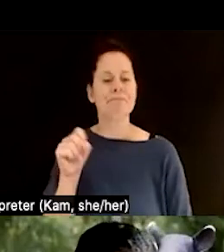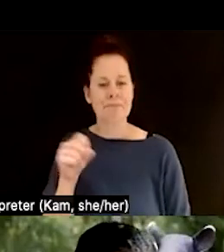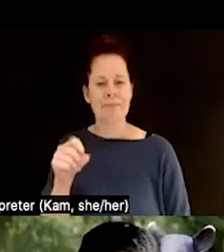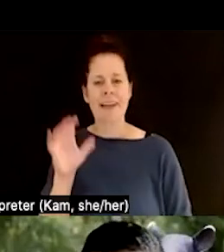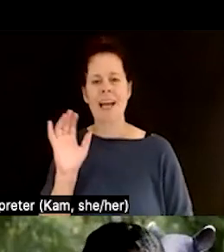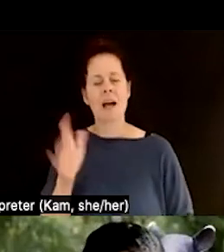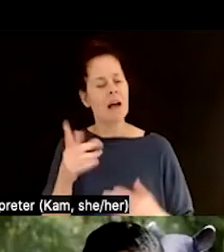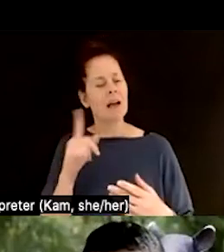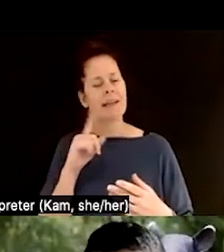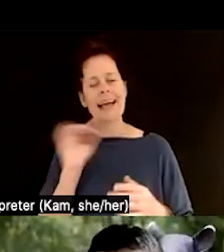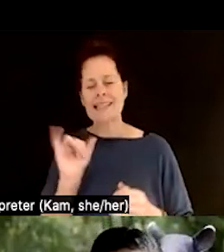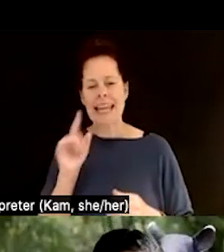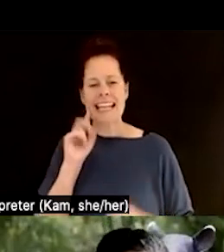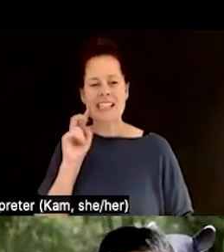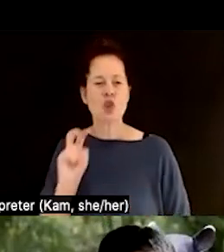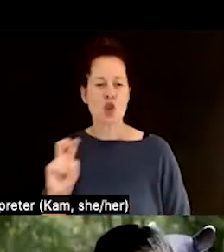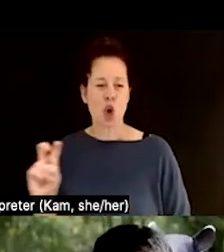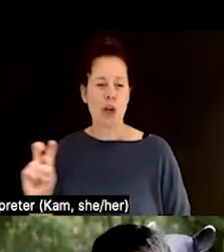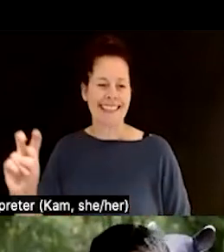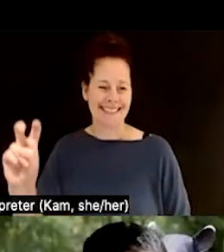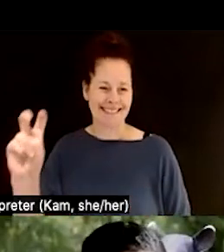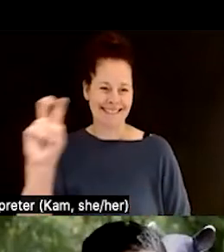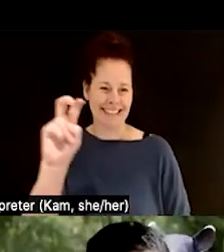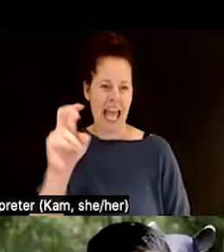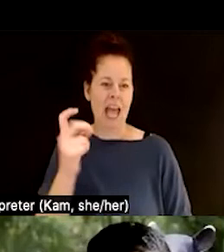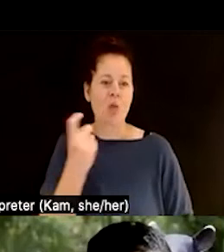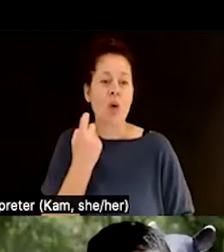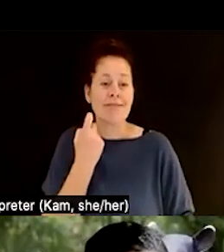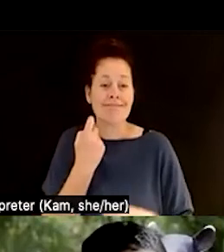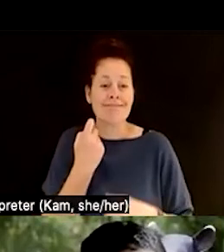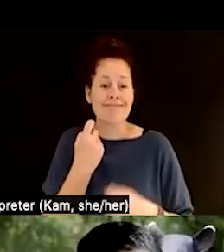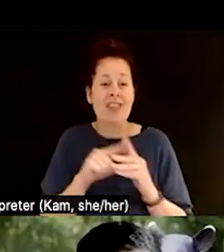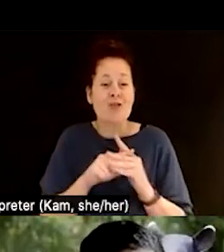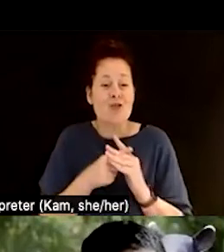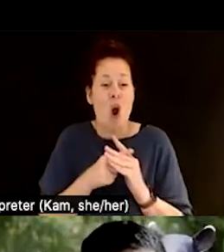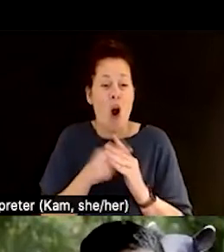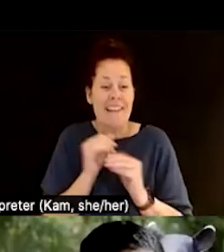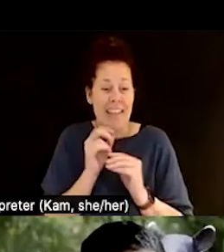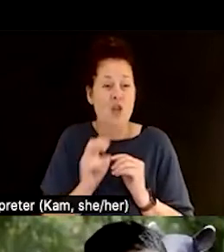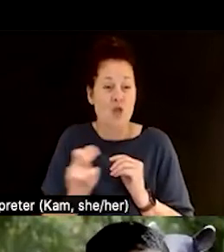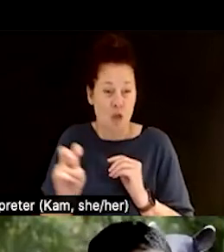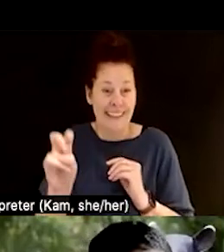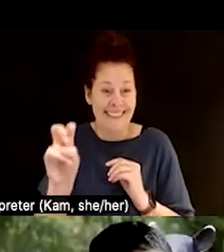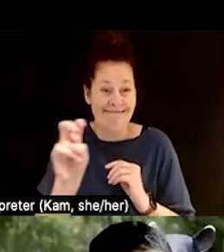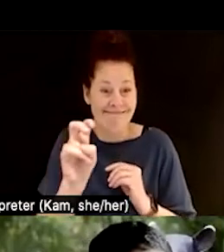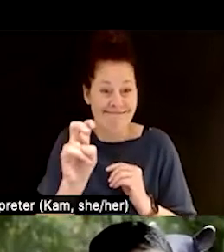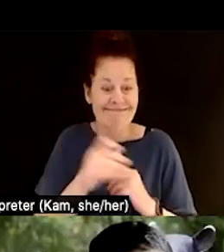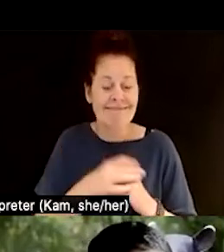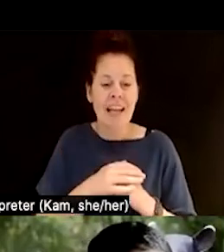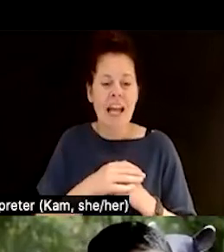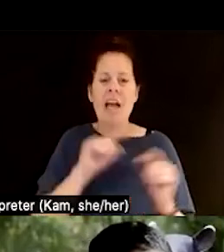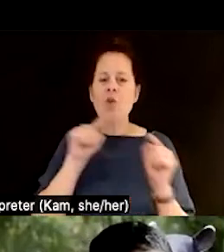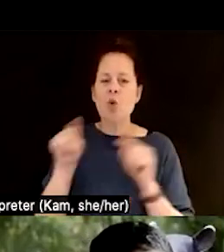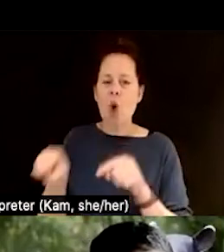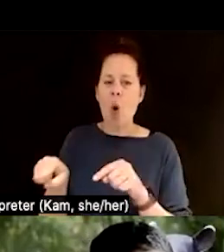journey, right? And we are probably at the very start of the journey. If you go to the Seattle Aquarium website, you will